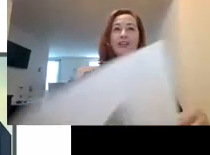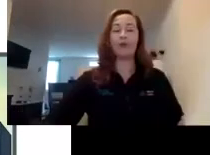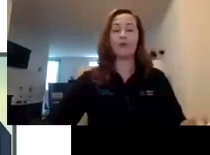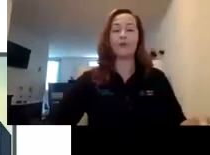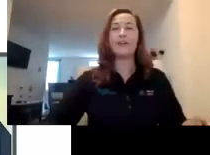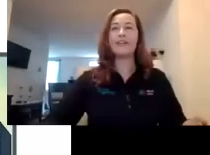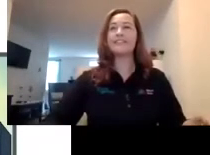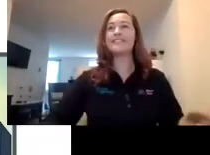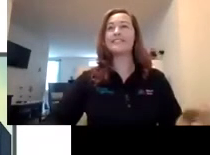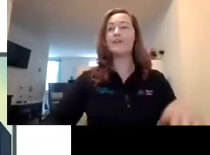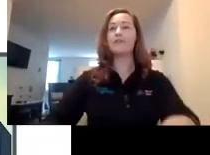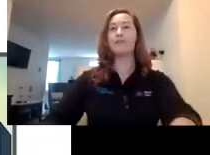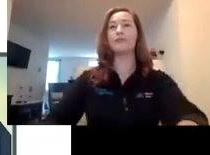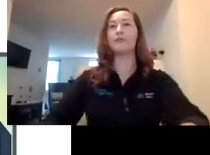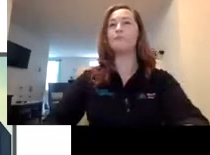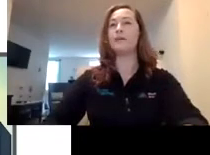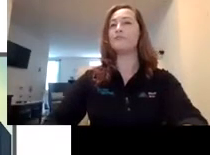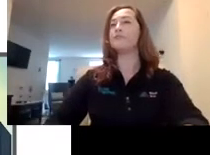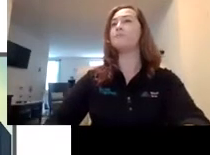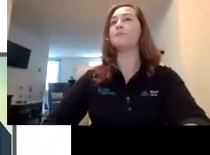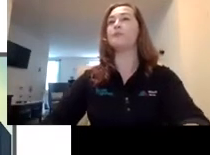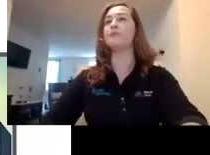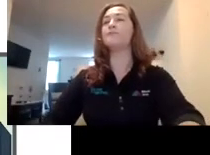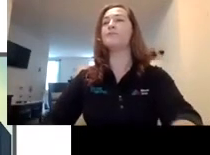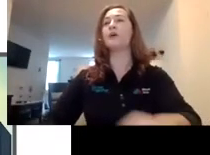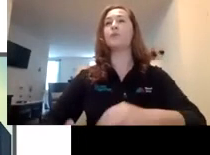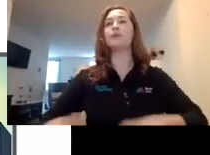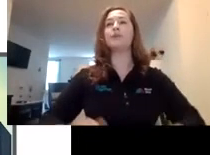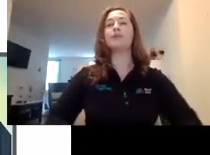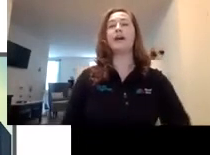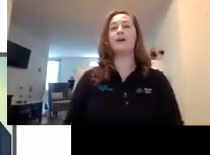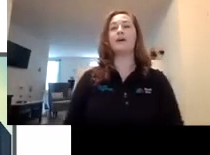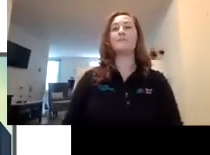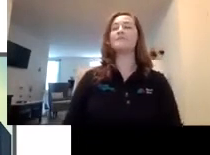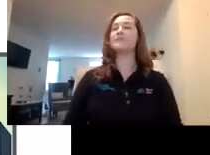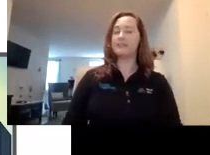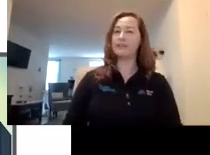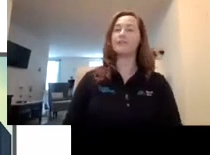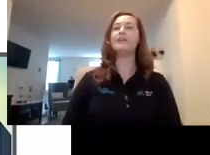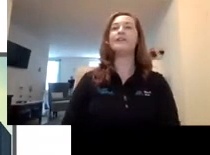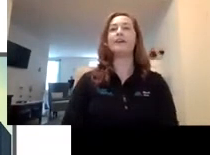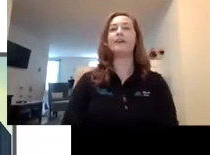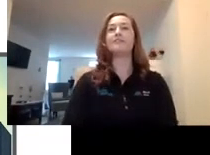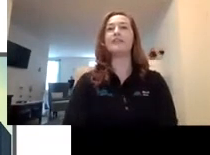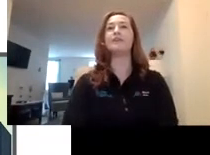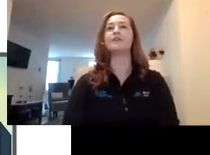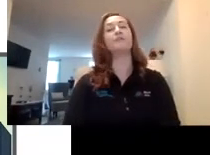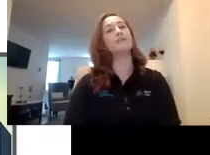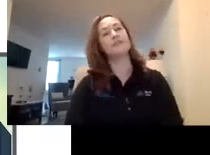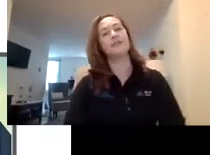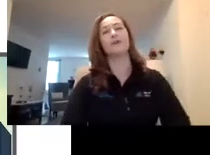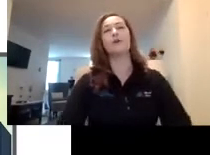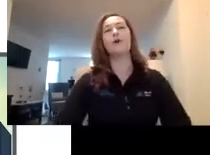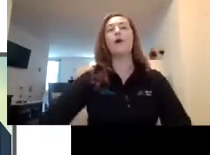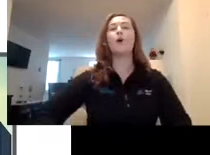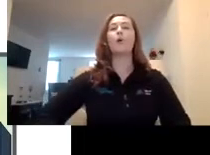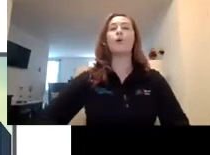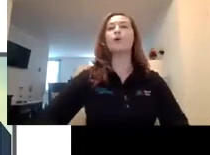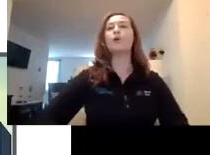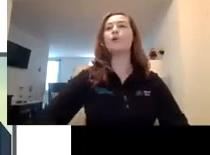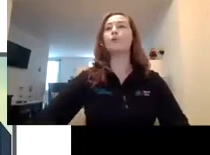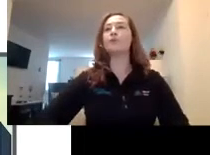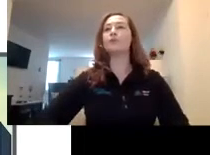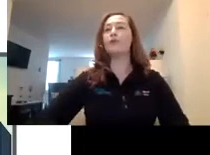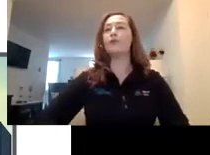Thank you. Some of you may remember that we, early last year and this year,